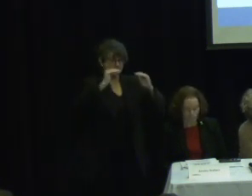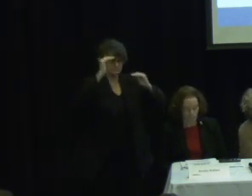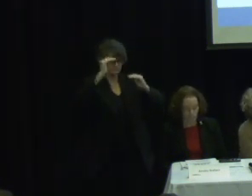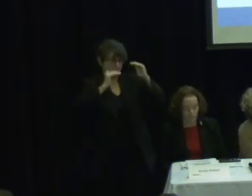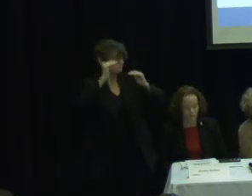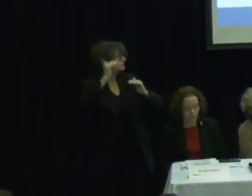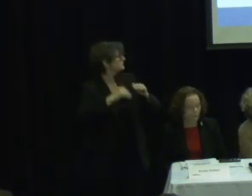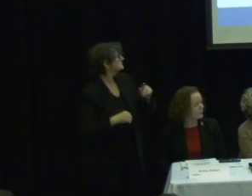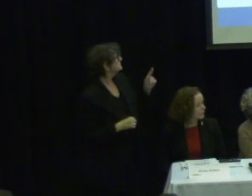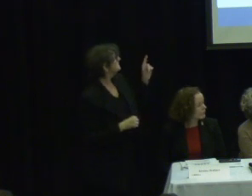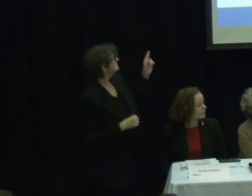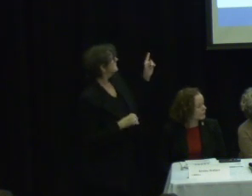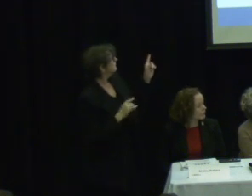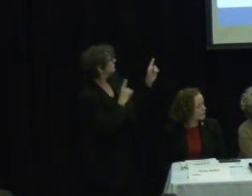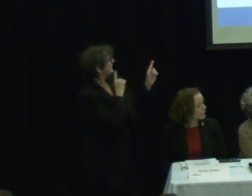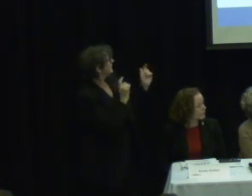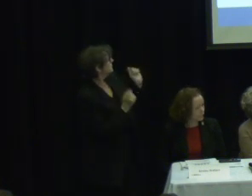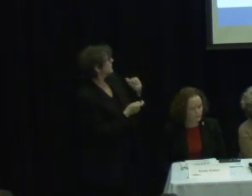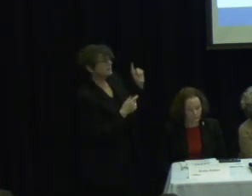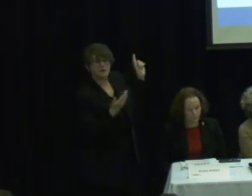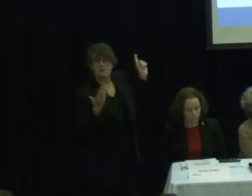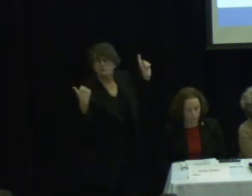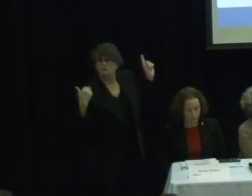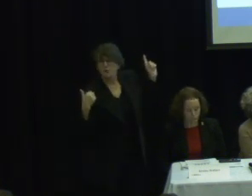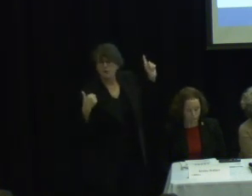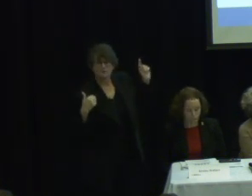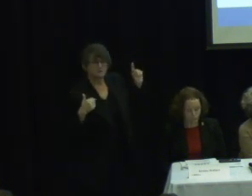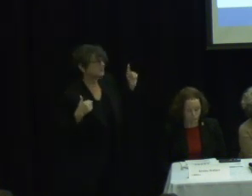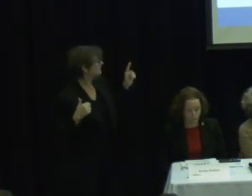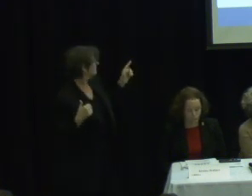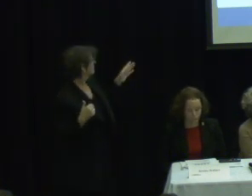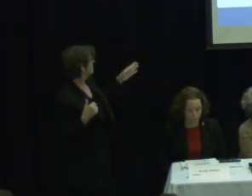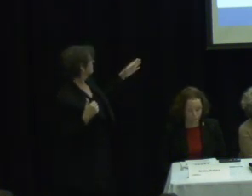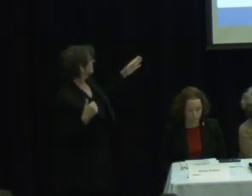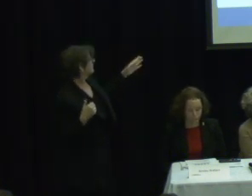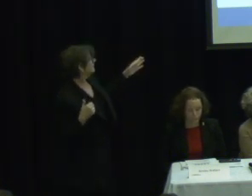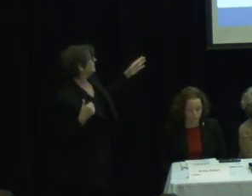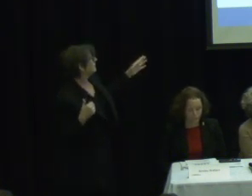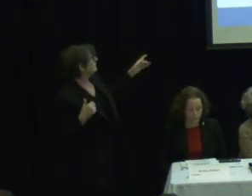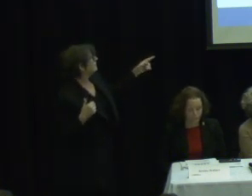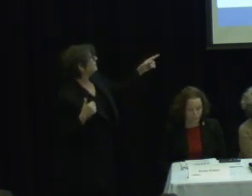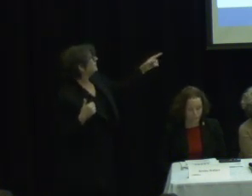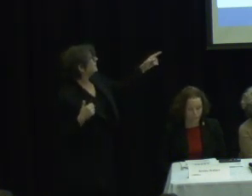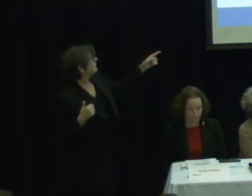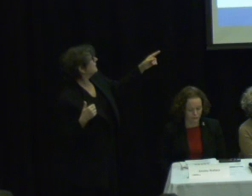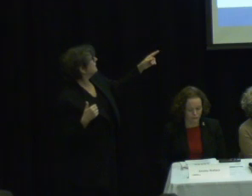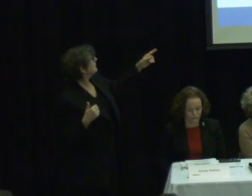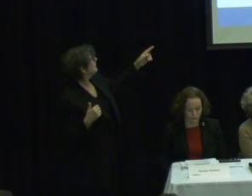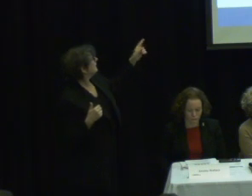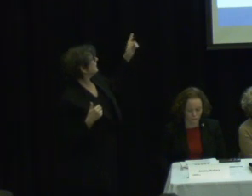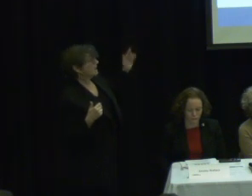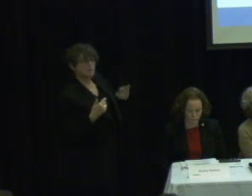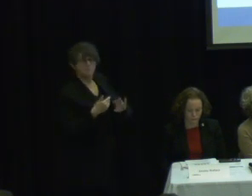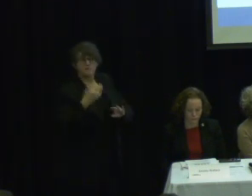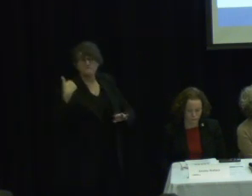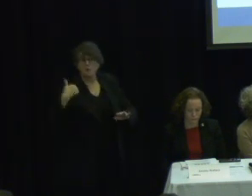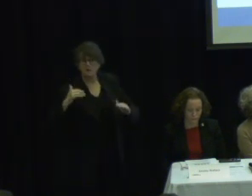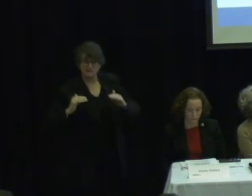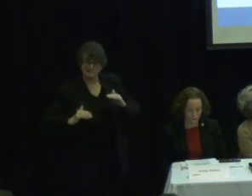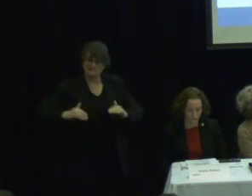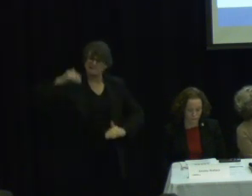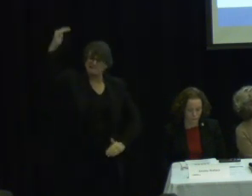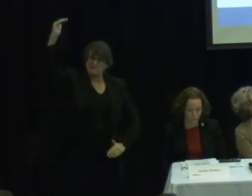remarkable transformation when you look at the gray bottom quartile of 322 students relative to these 5 years, would have been there 5 years ago,